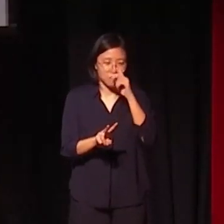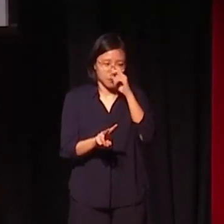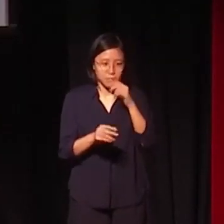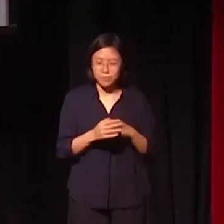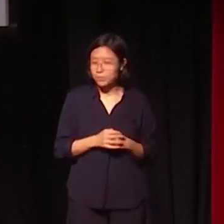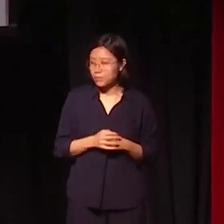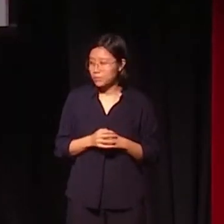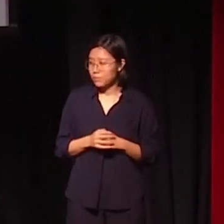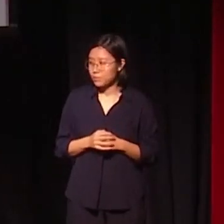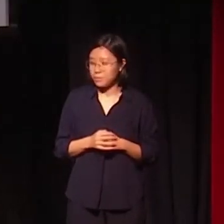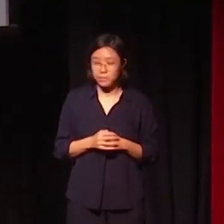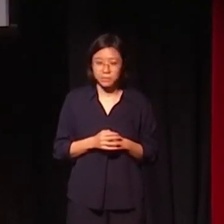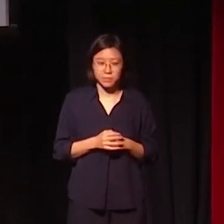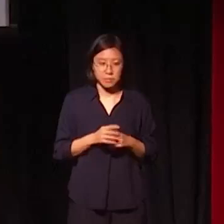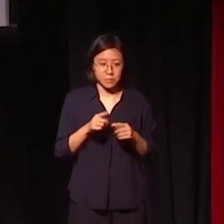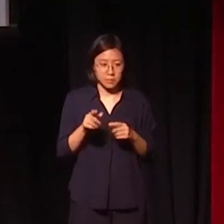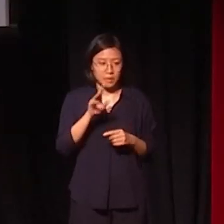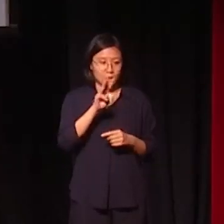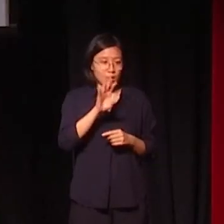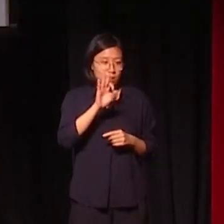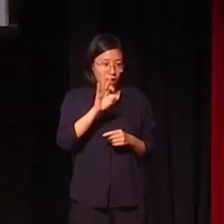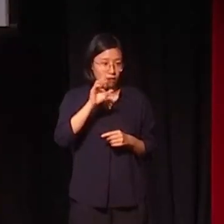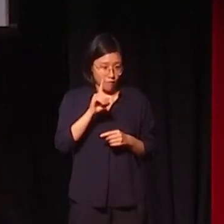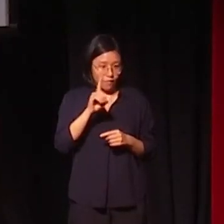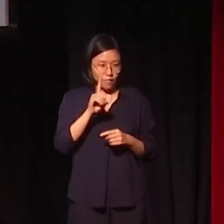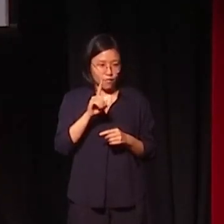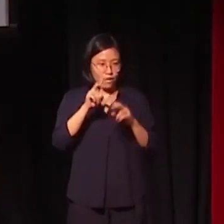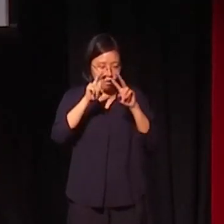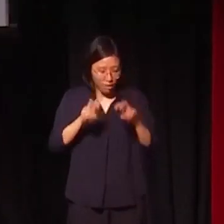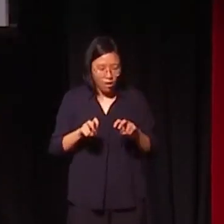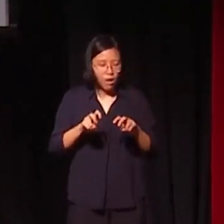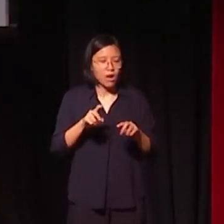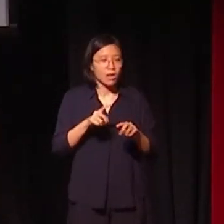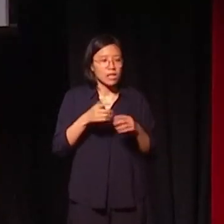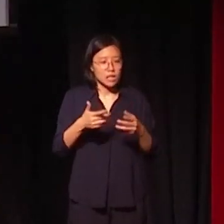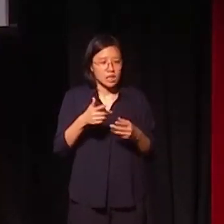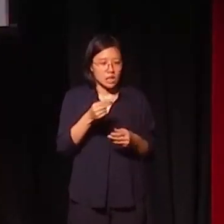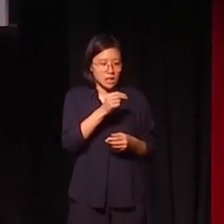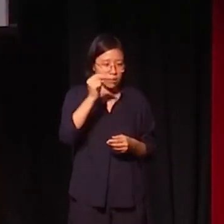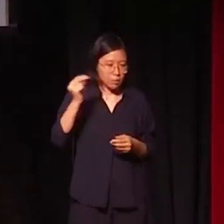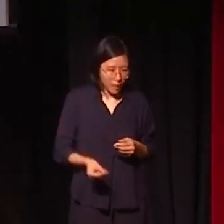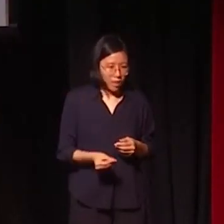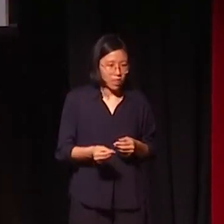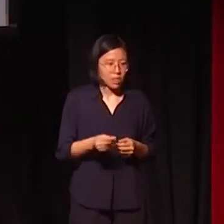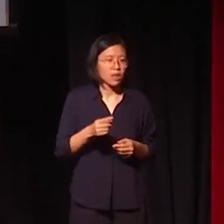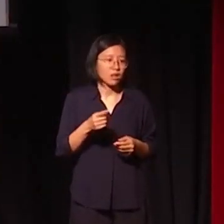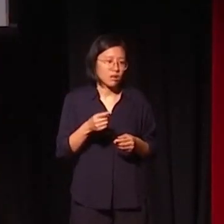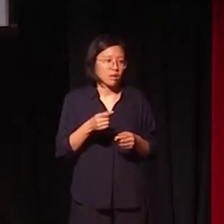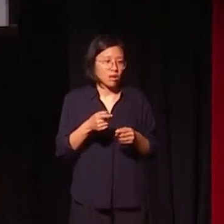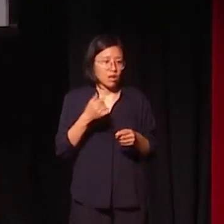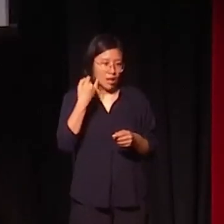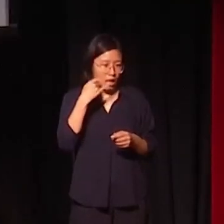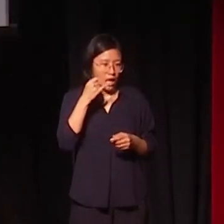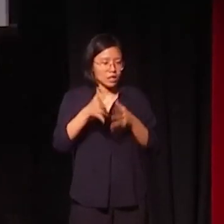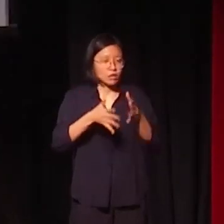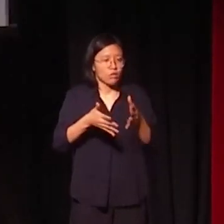actually an estimation of, by the World Federation of the Deaf, that there are 70 million deaf sign language users throughout the world. And this is not